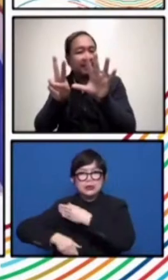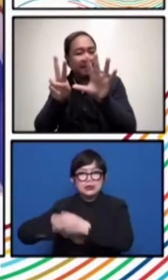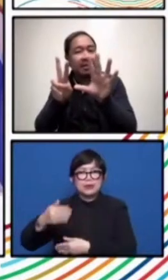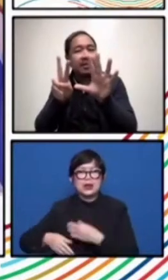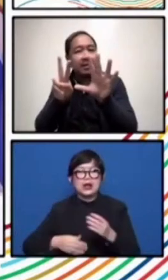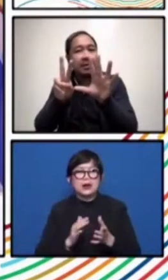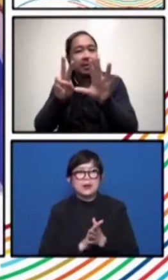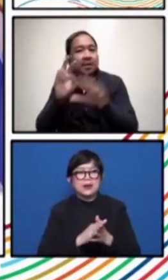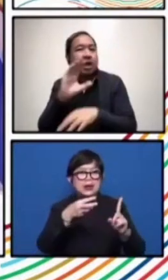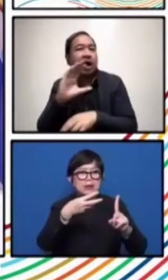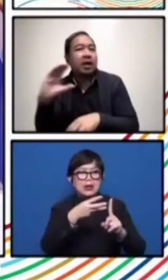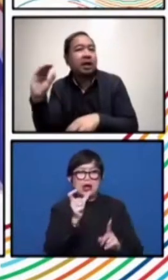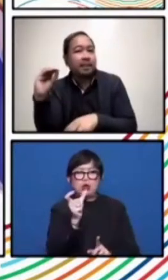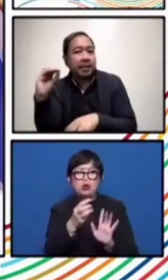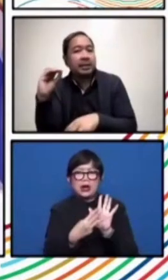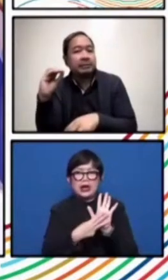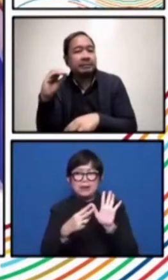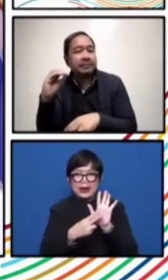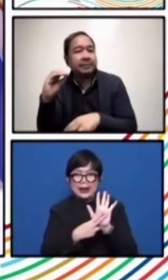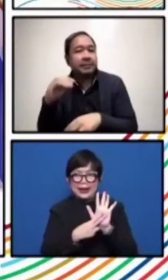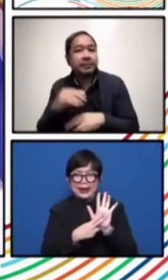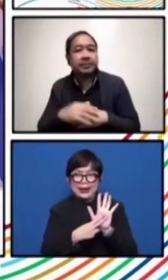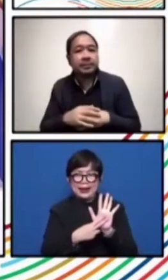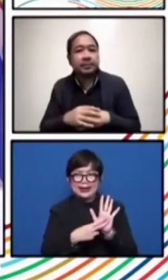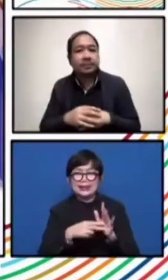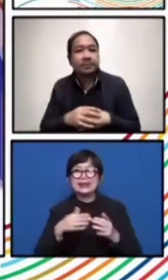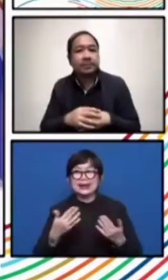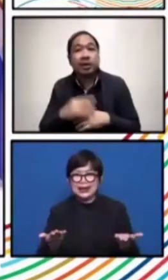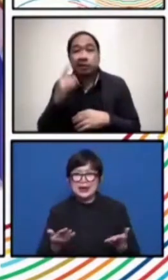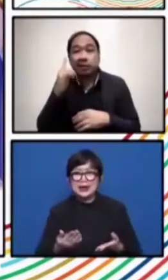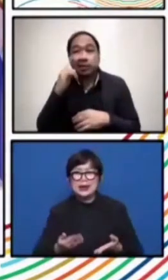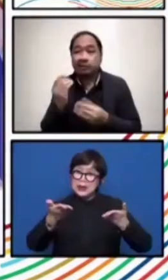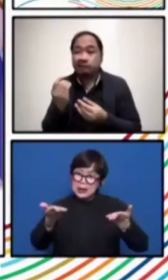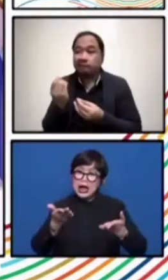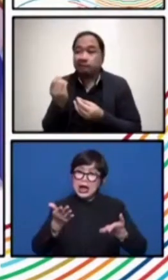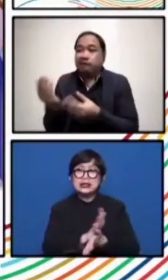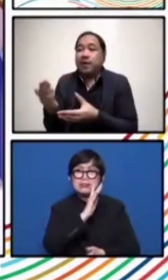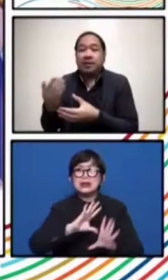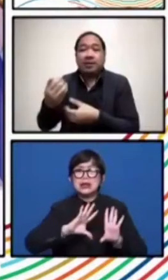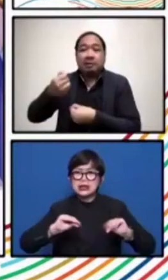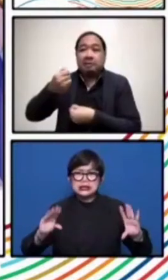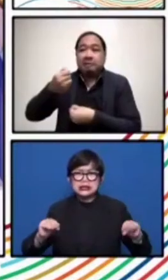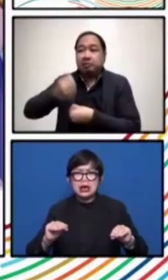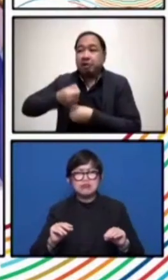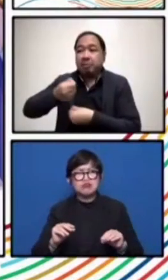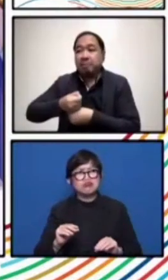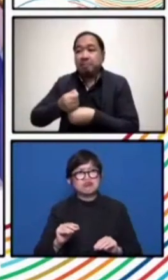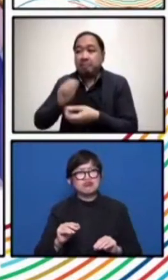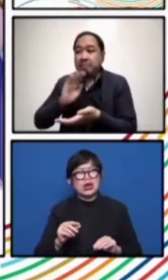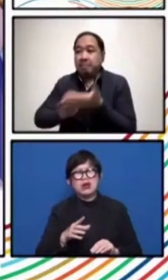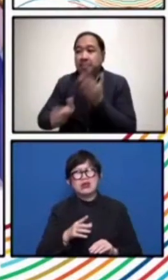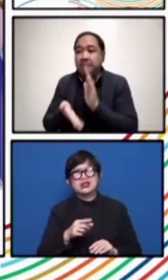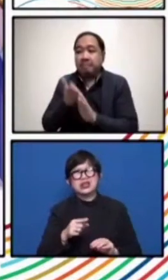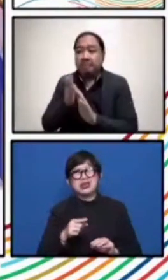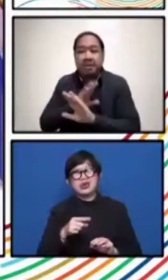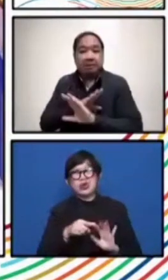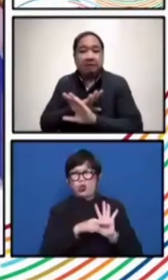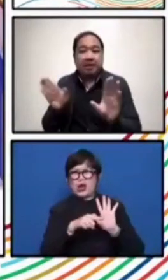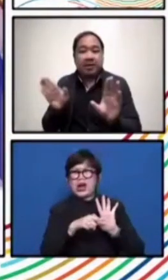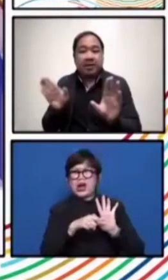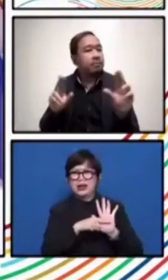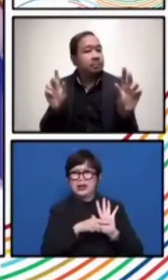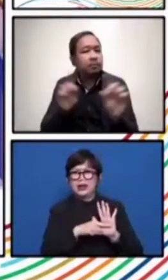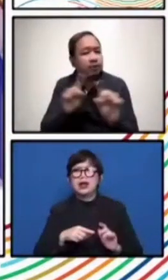just providing employment by itself is not adequate they need a skill set